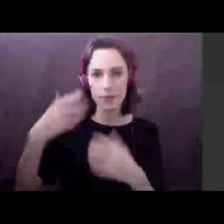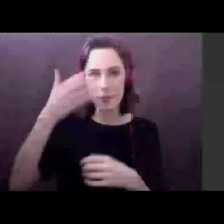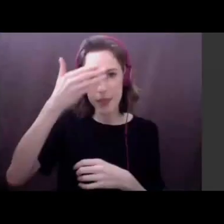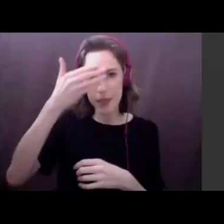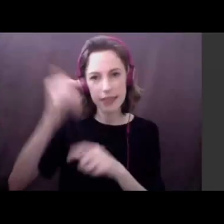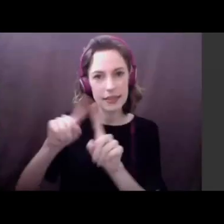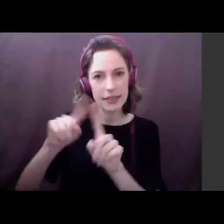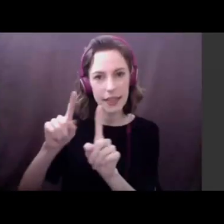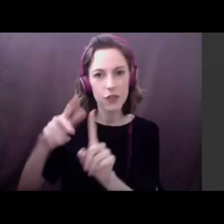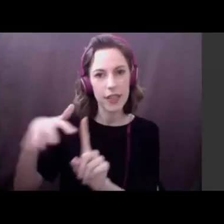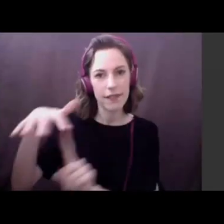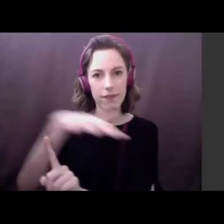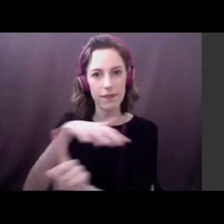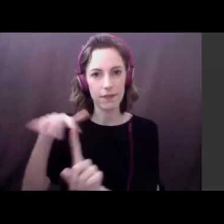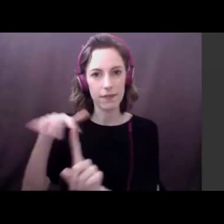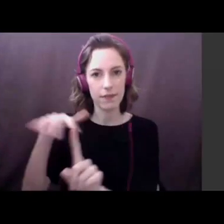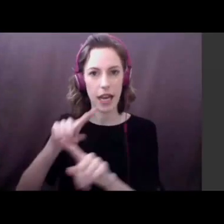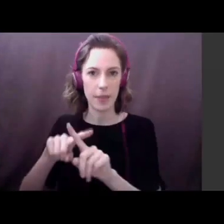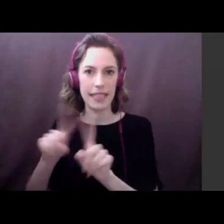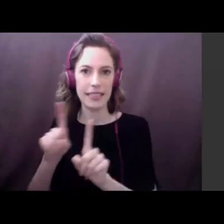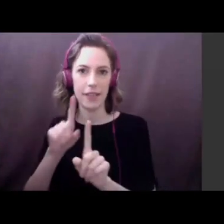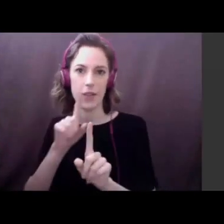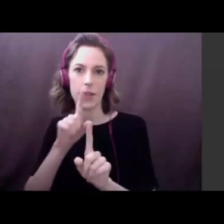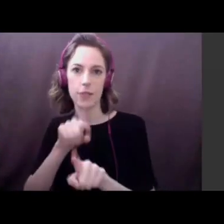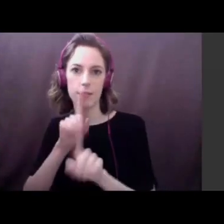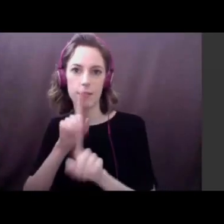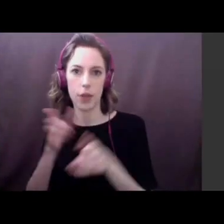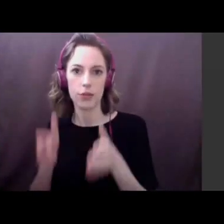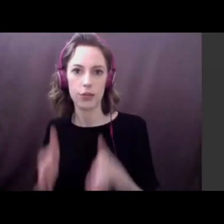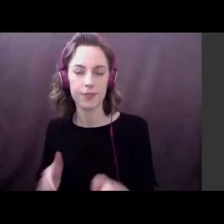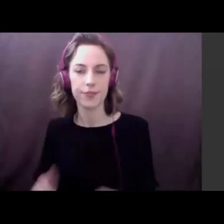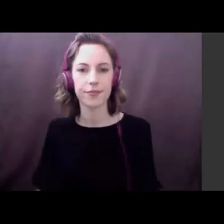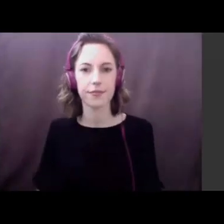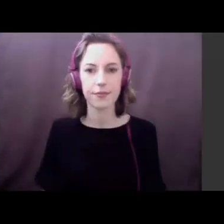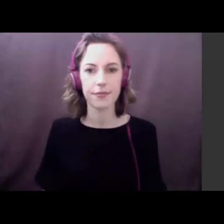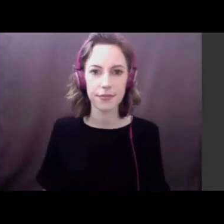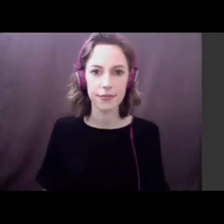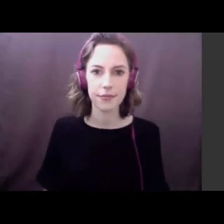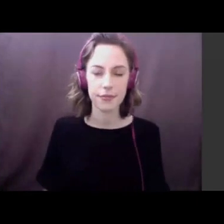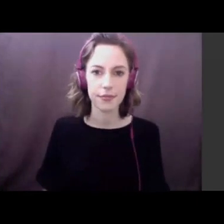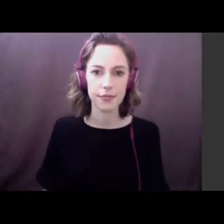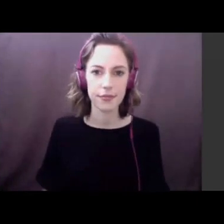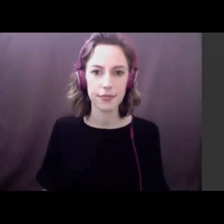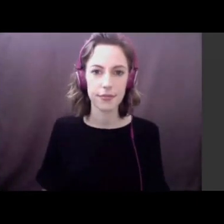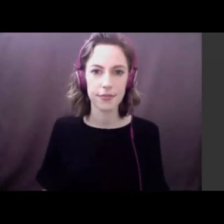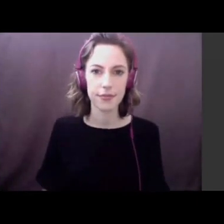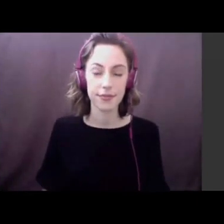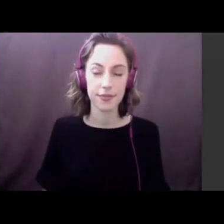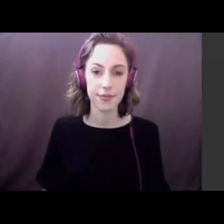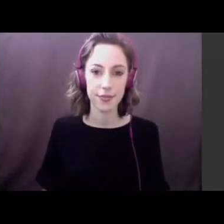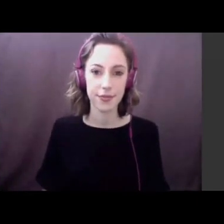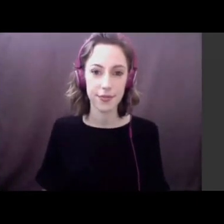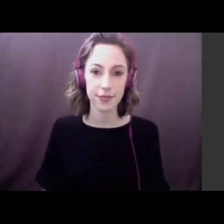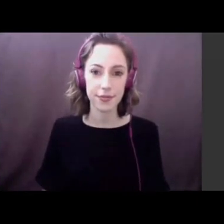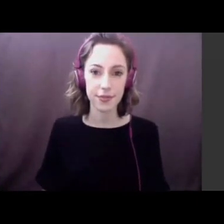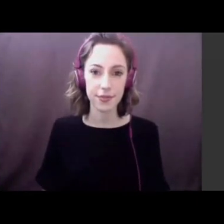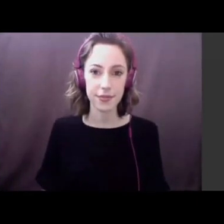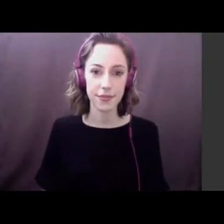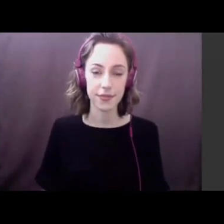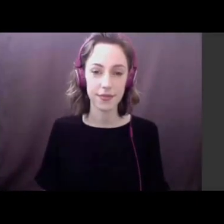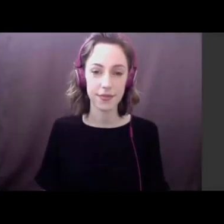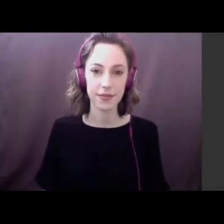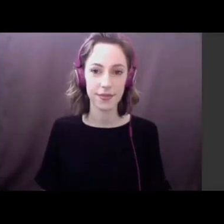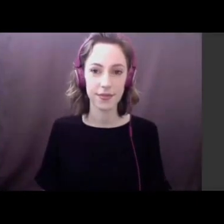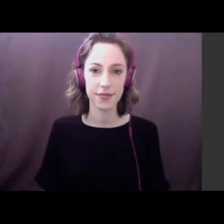Okay. So, and as Anne was saying, we also have these screening tools. And the screening